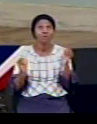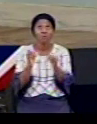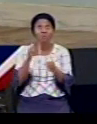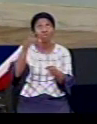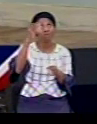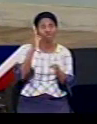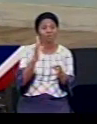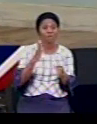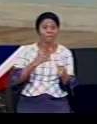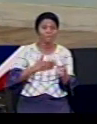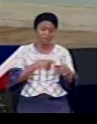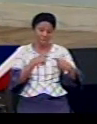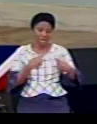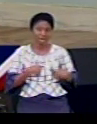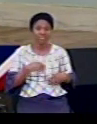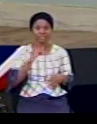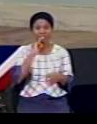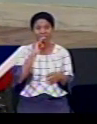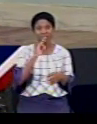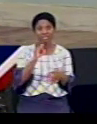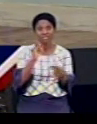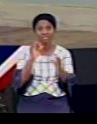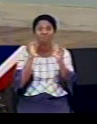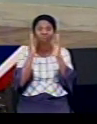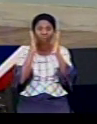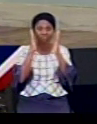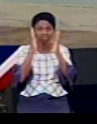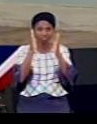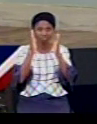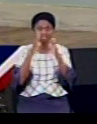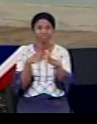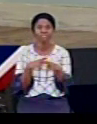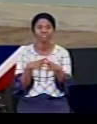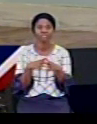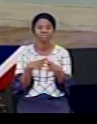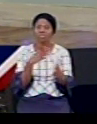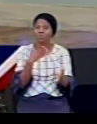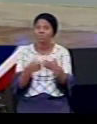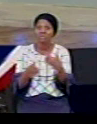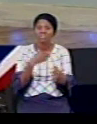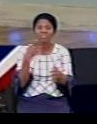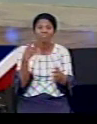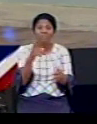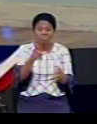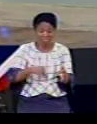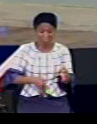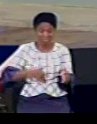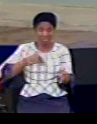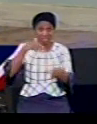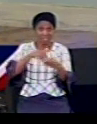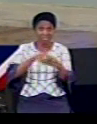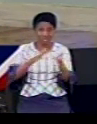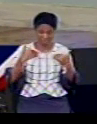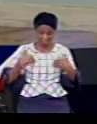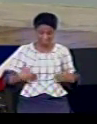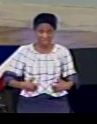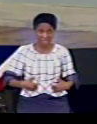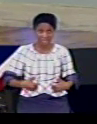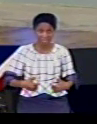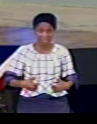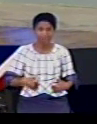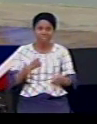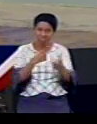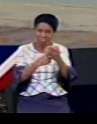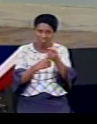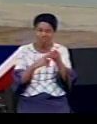my heart is fixed. Whatever you feel in your body, you hold on to